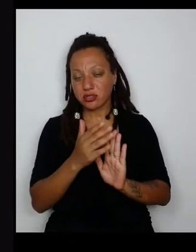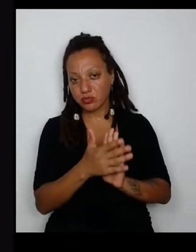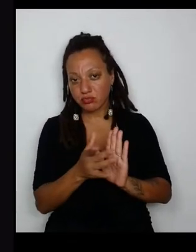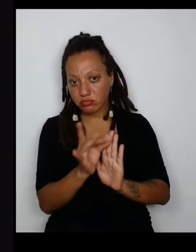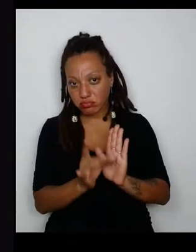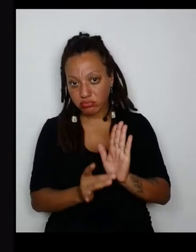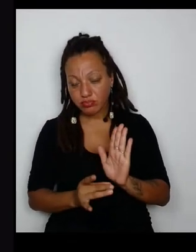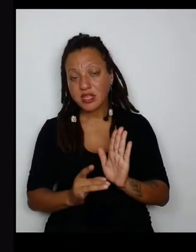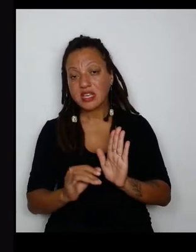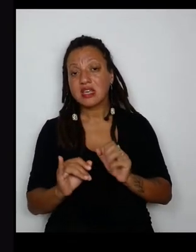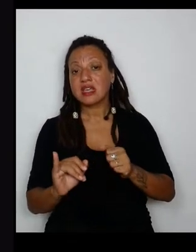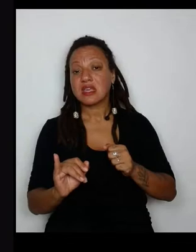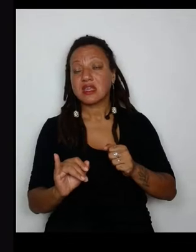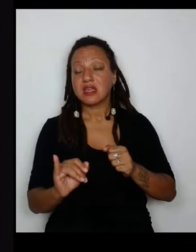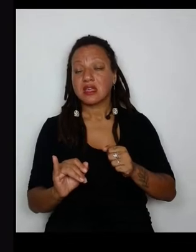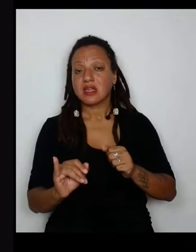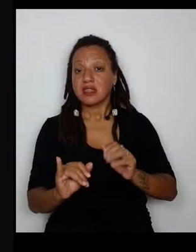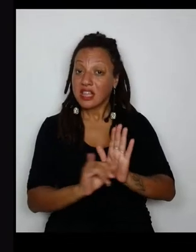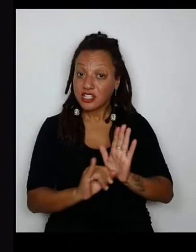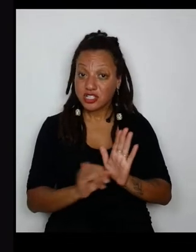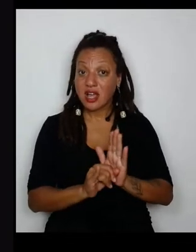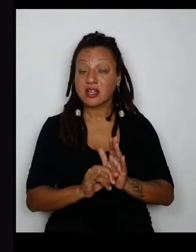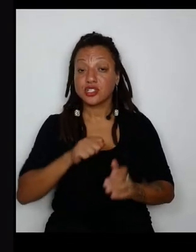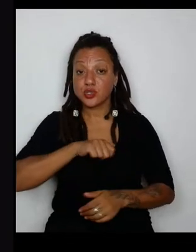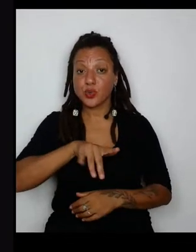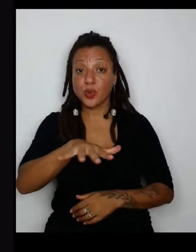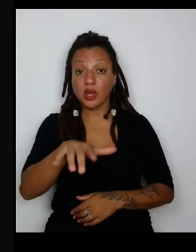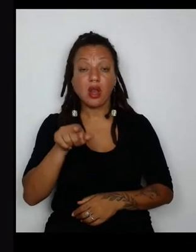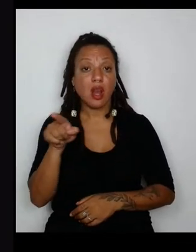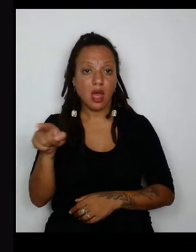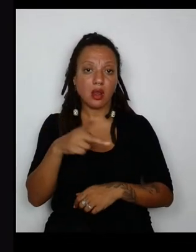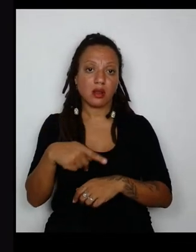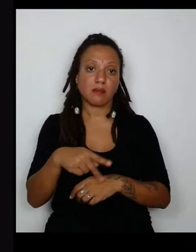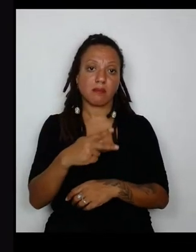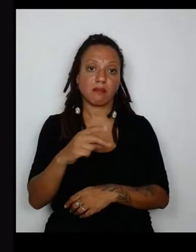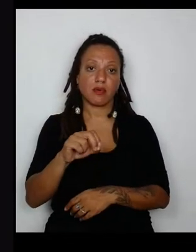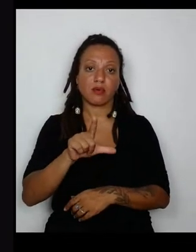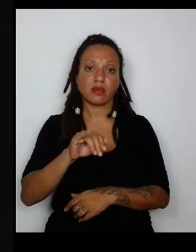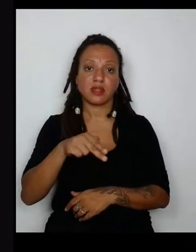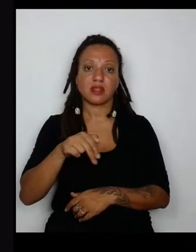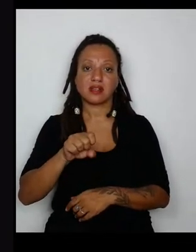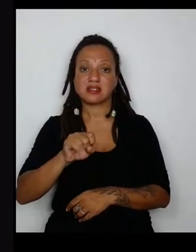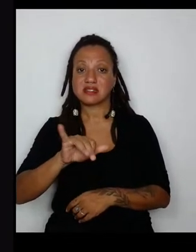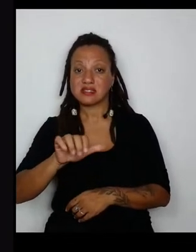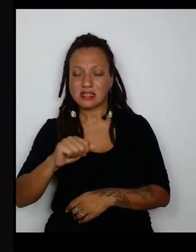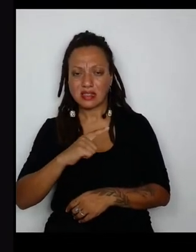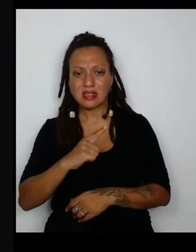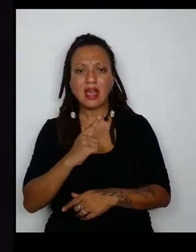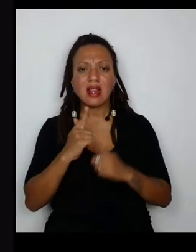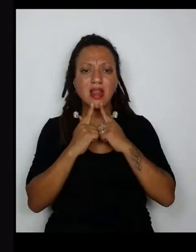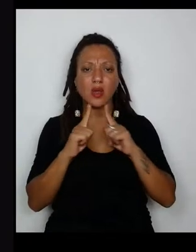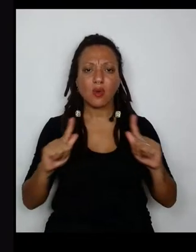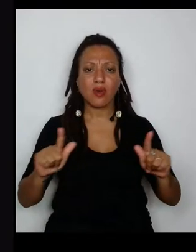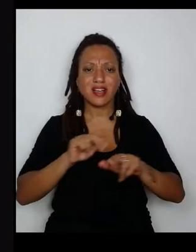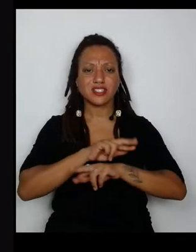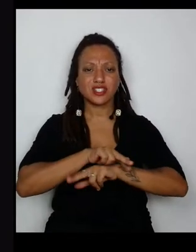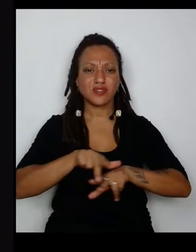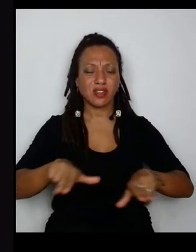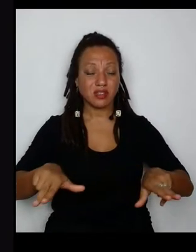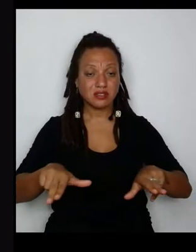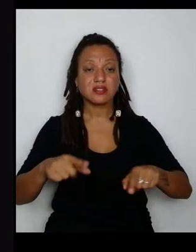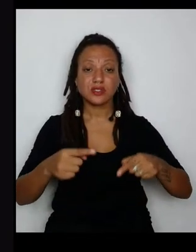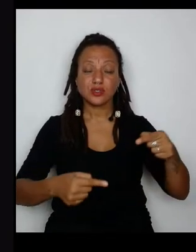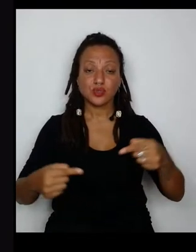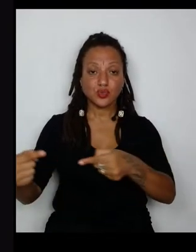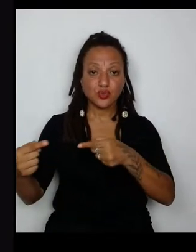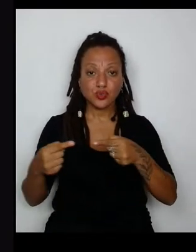juxtaposes historical texts in a range of languages that discuss or frame the mahu or fafafine figure in the